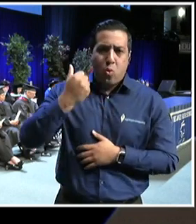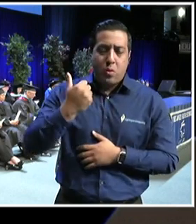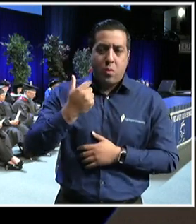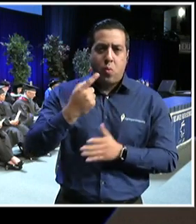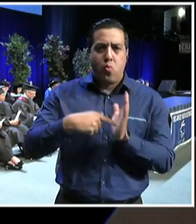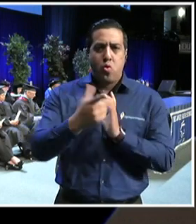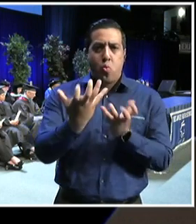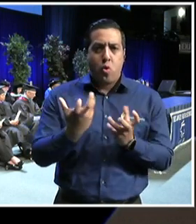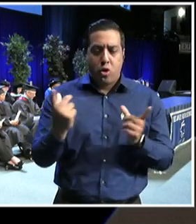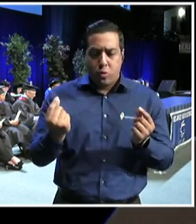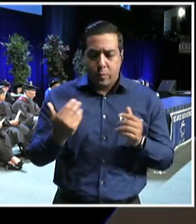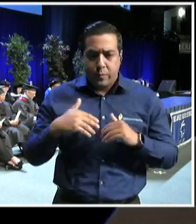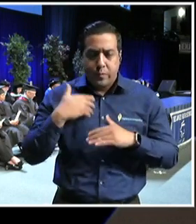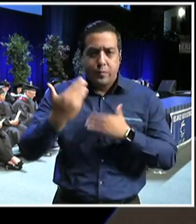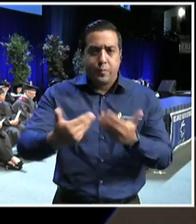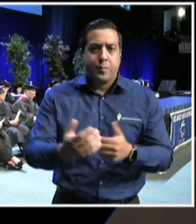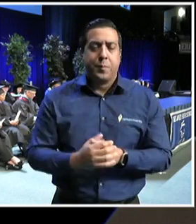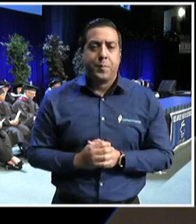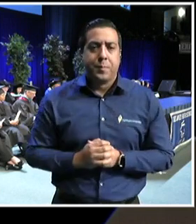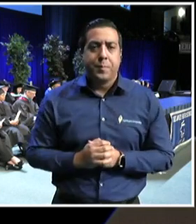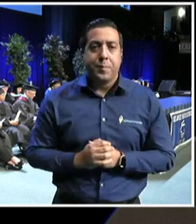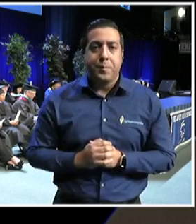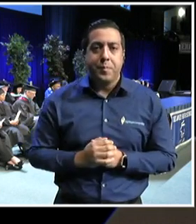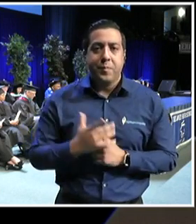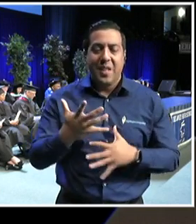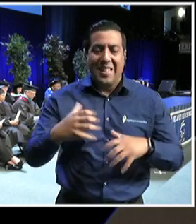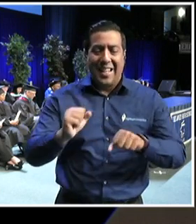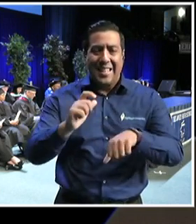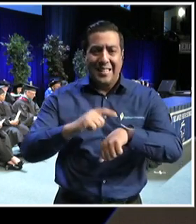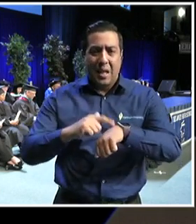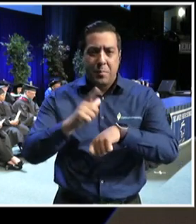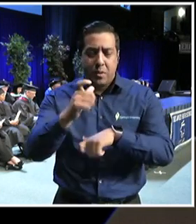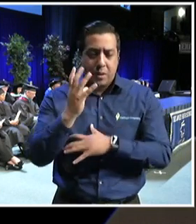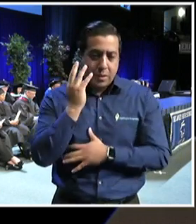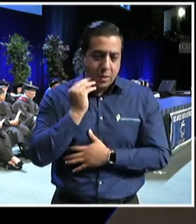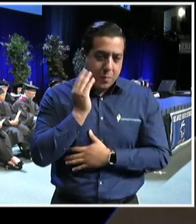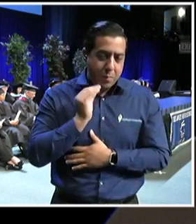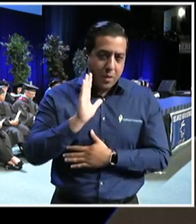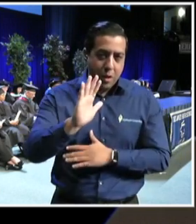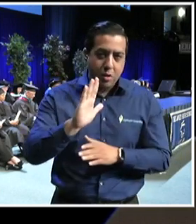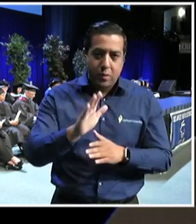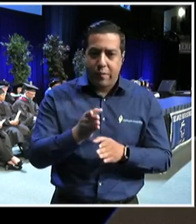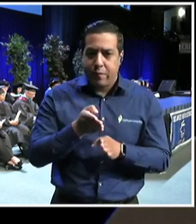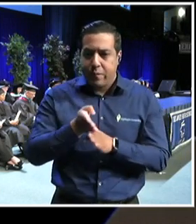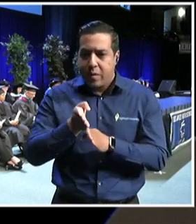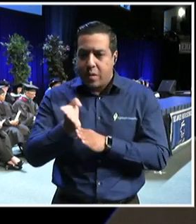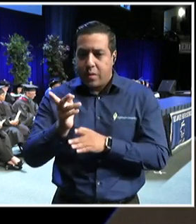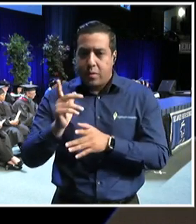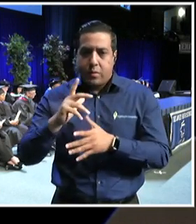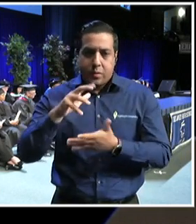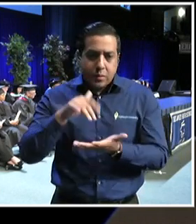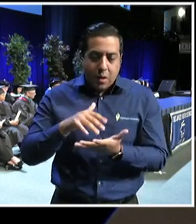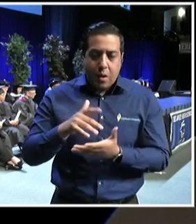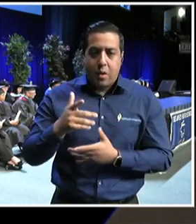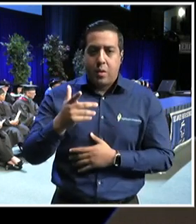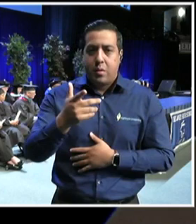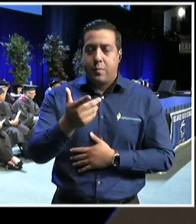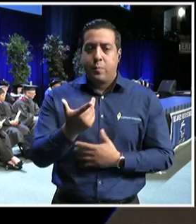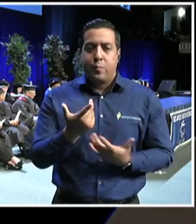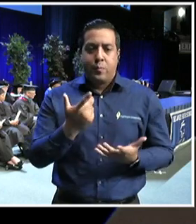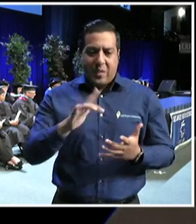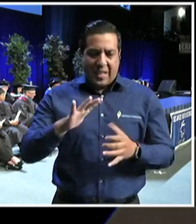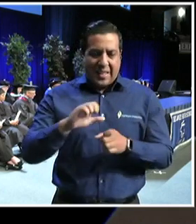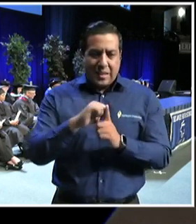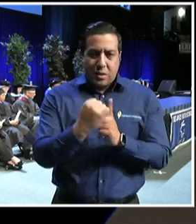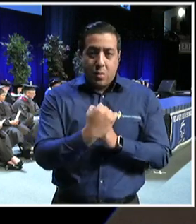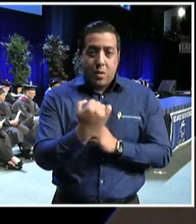you want to be doing. Take some time to experience your field of study in a work session setting.